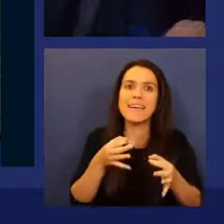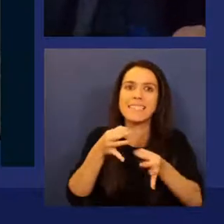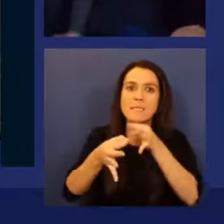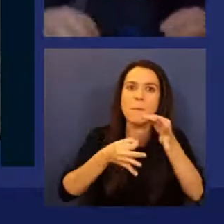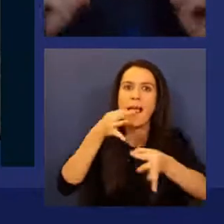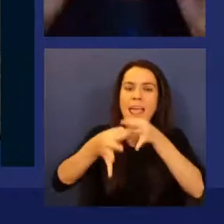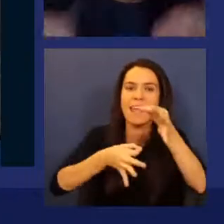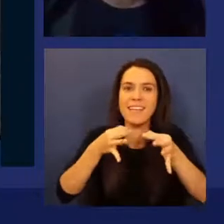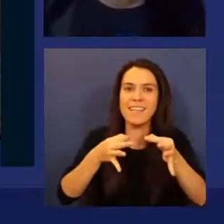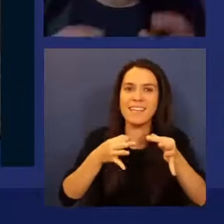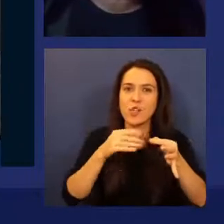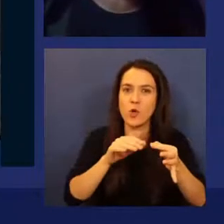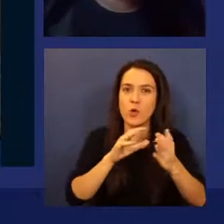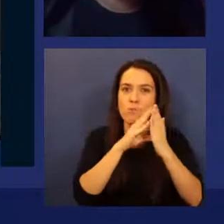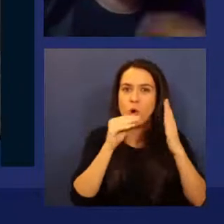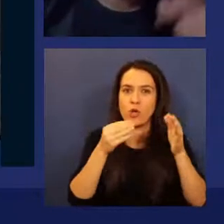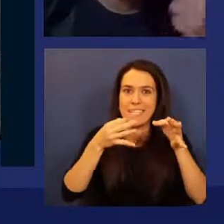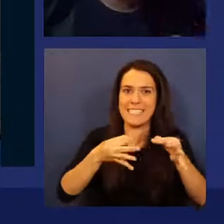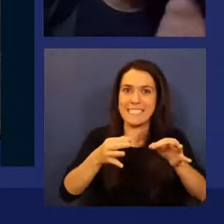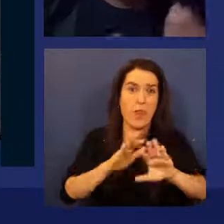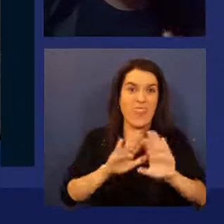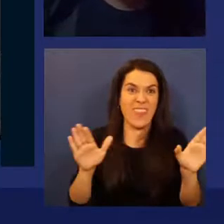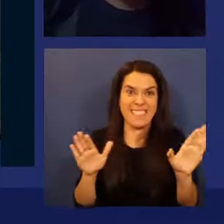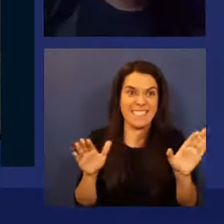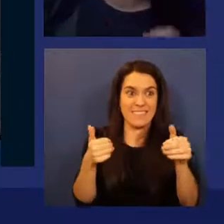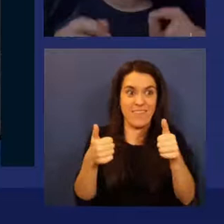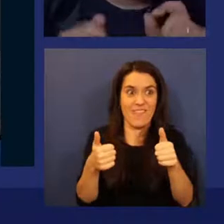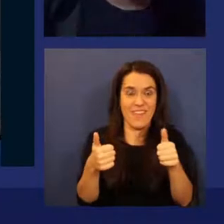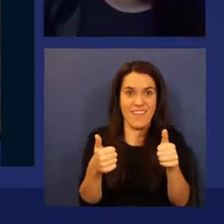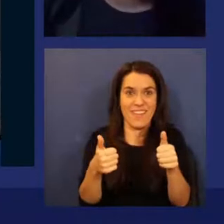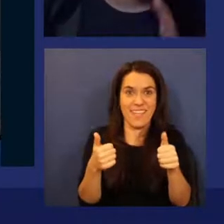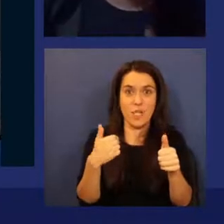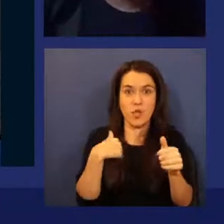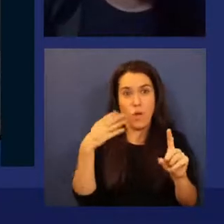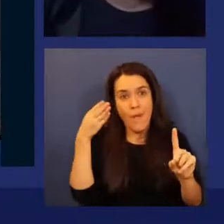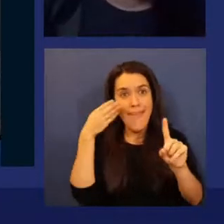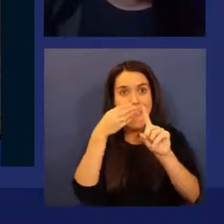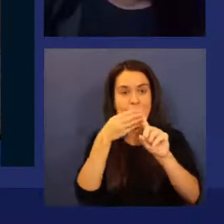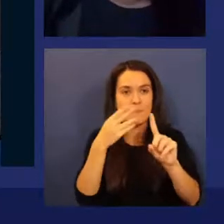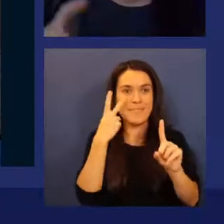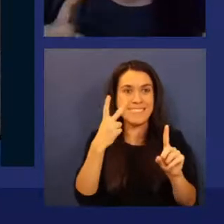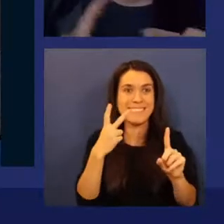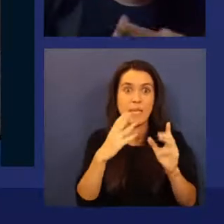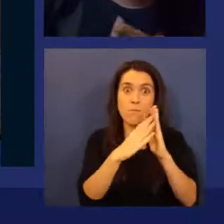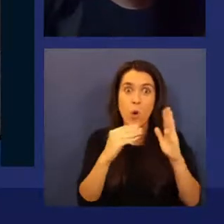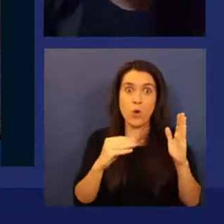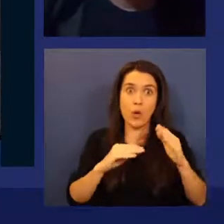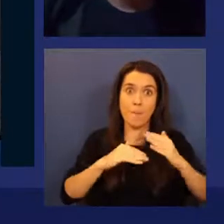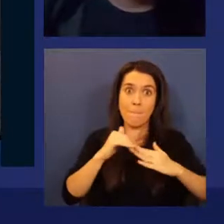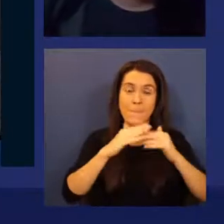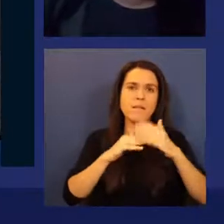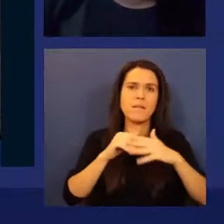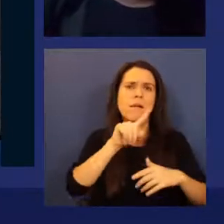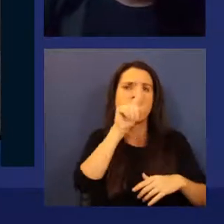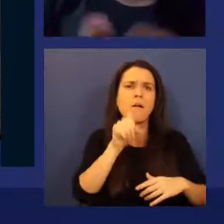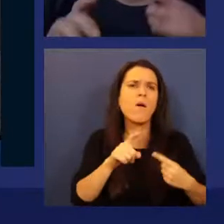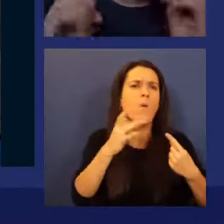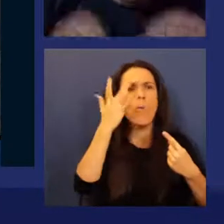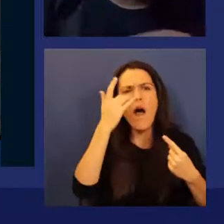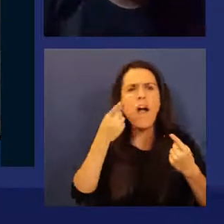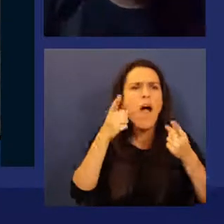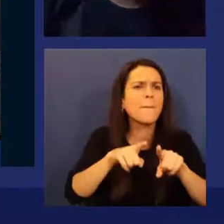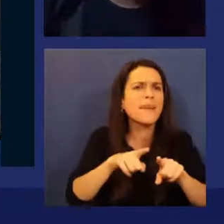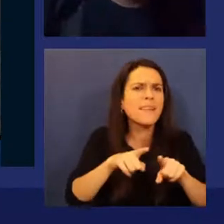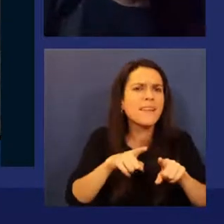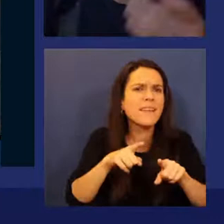there. Set the intention when you build a model that you're going to ask the question, why does this happen? And